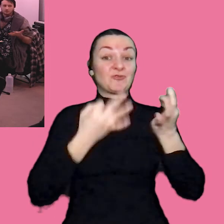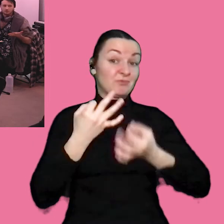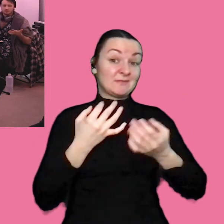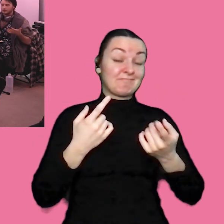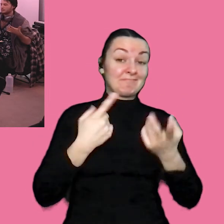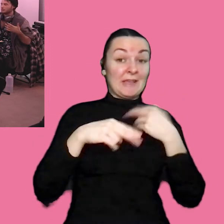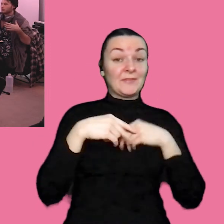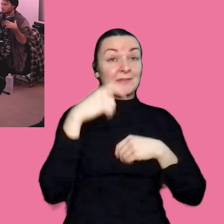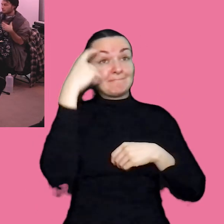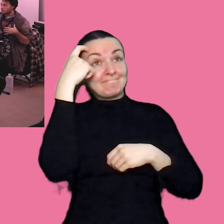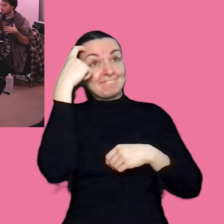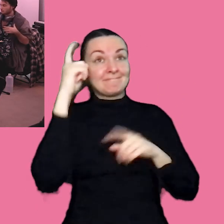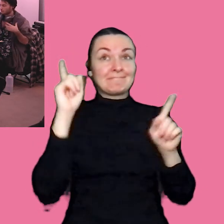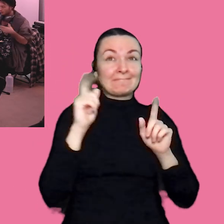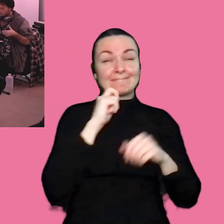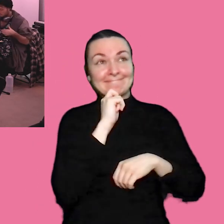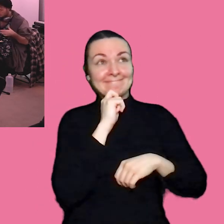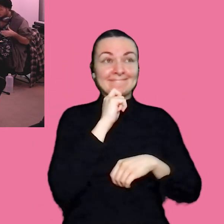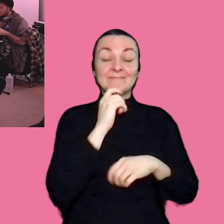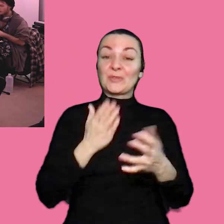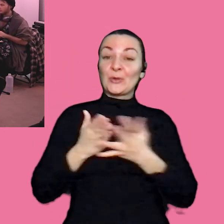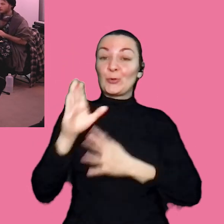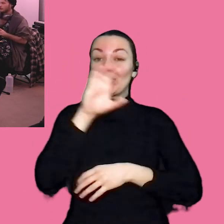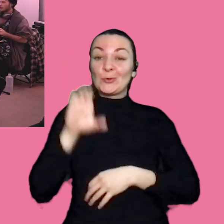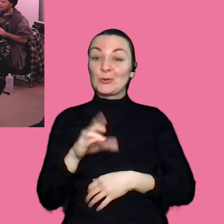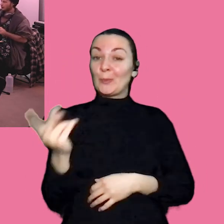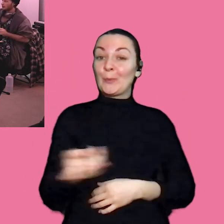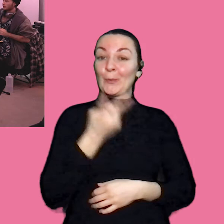have questions, also questions through Zoom.